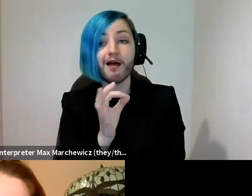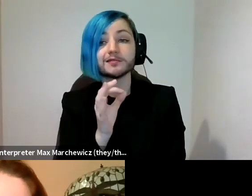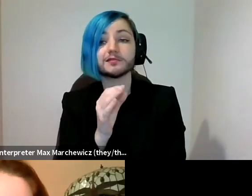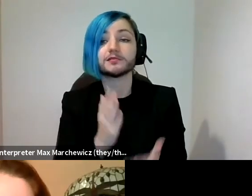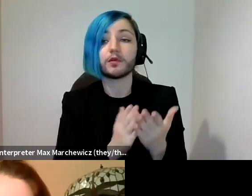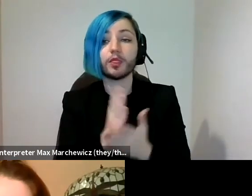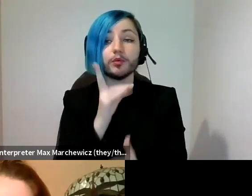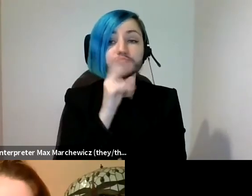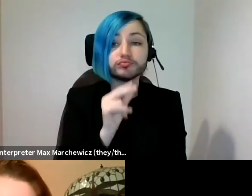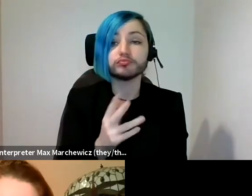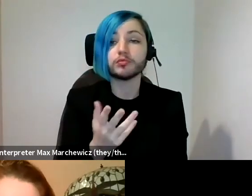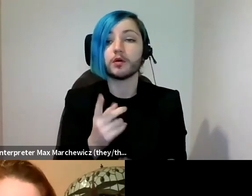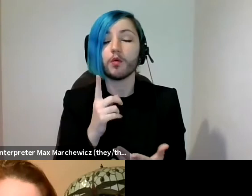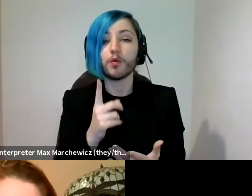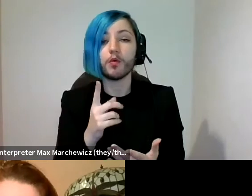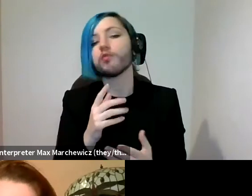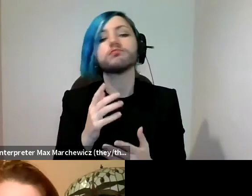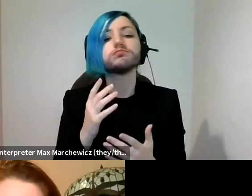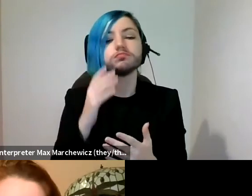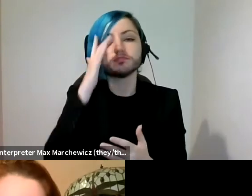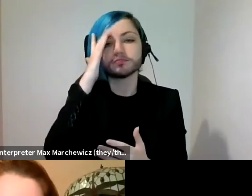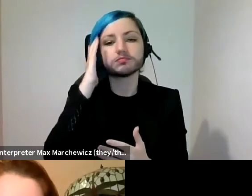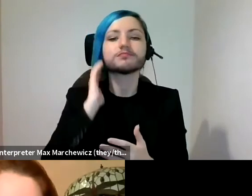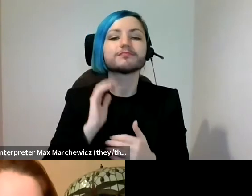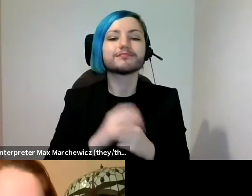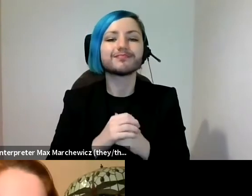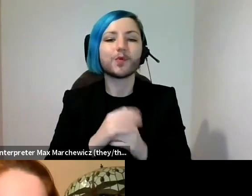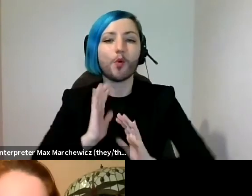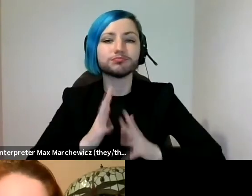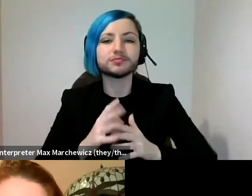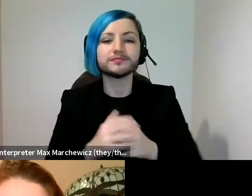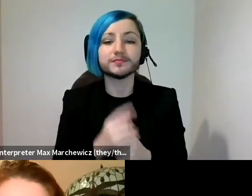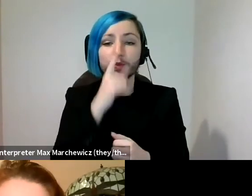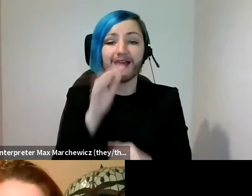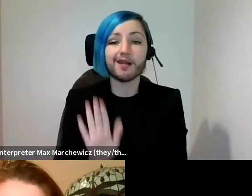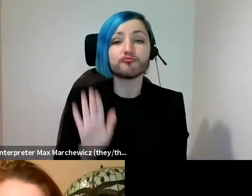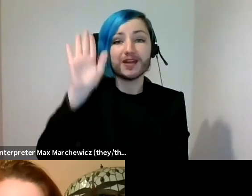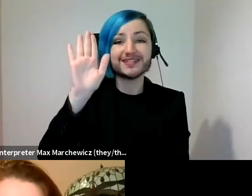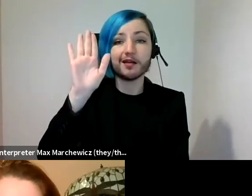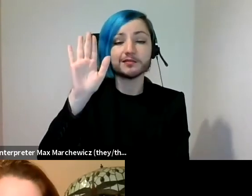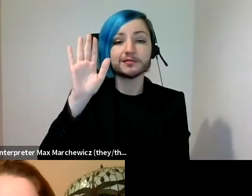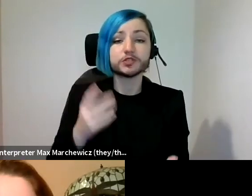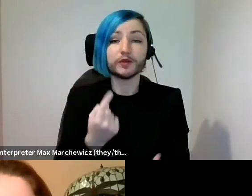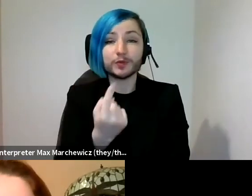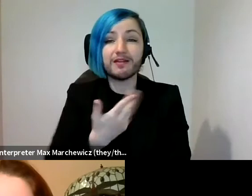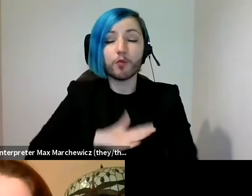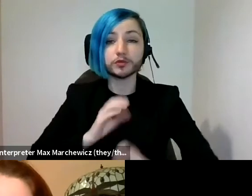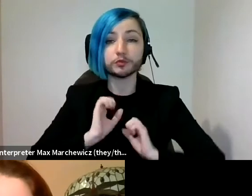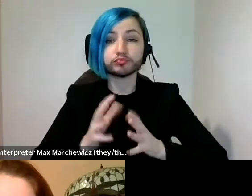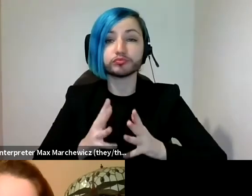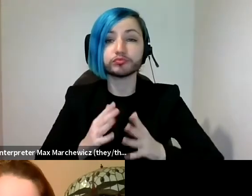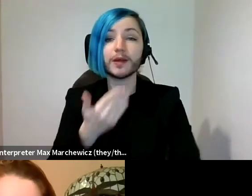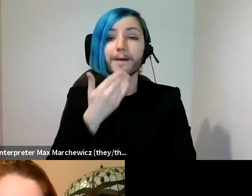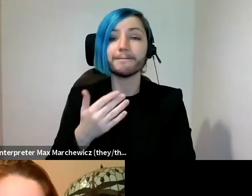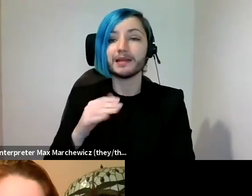signing, please raise your hand at the end, as we're now at the end of the lecture. And if you want to have your video on to sign a question, please say so